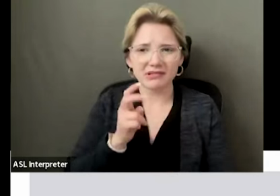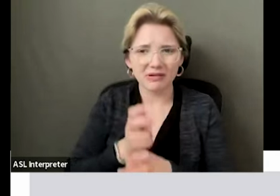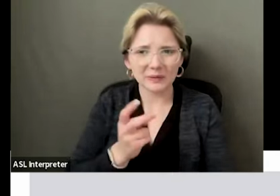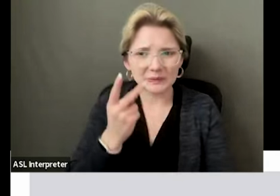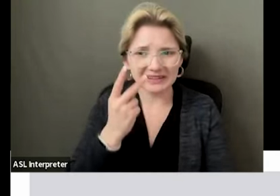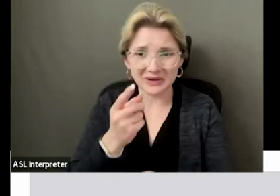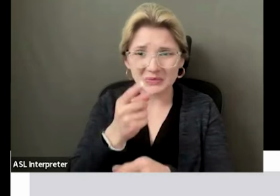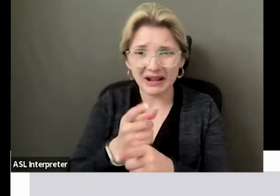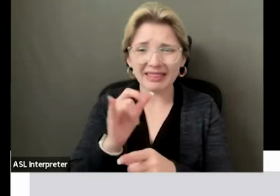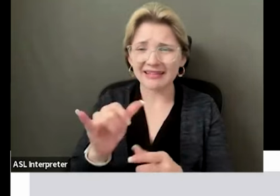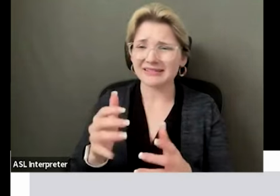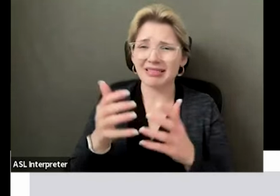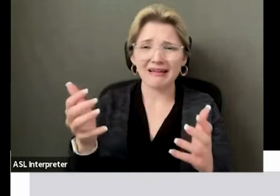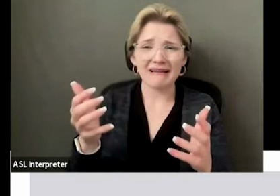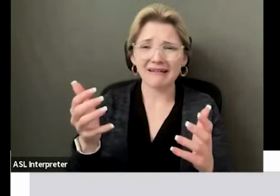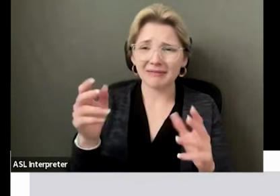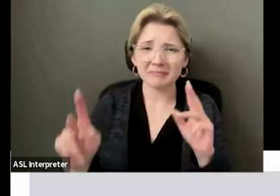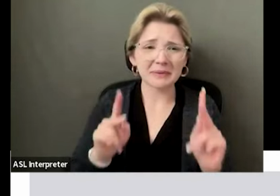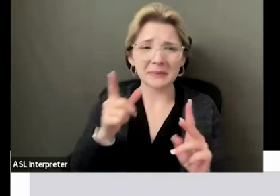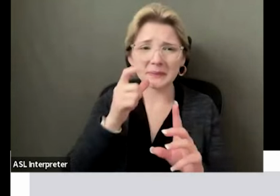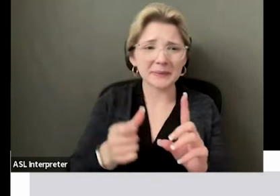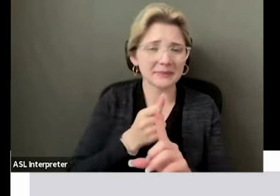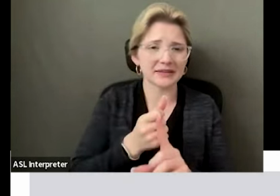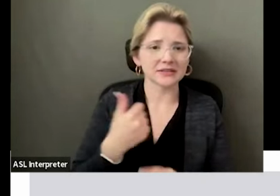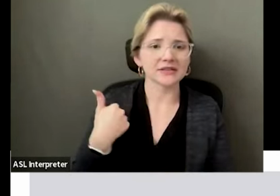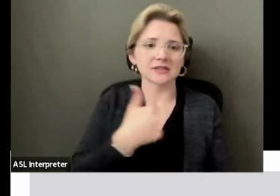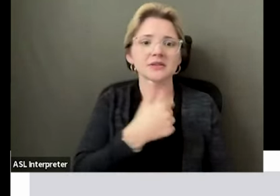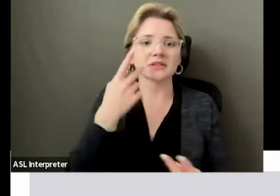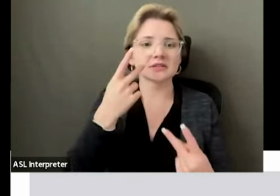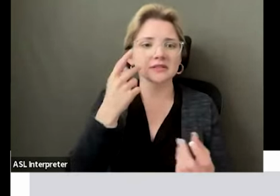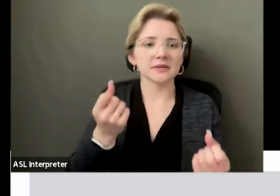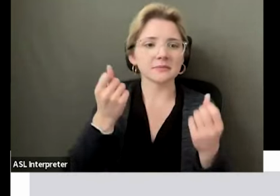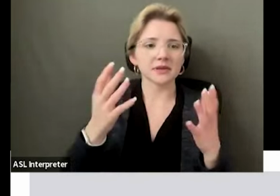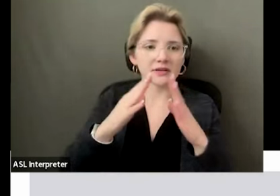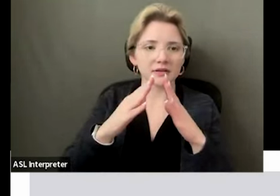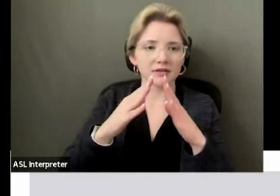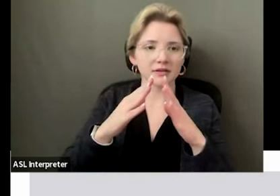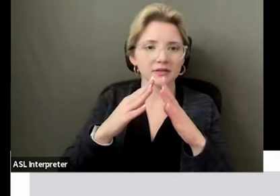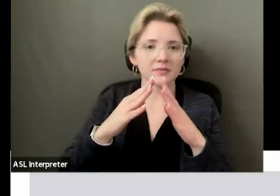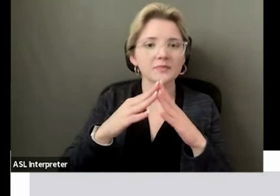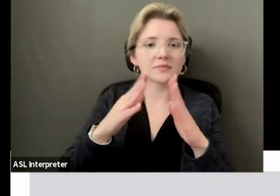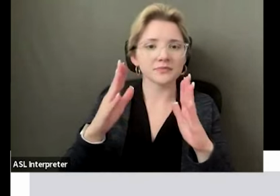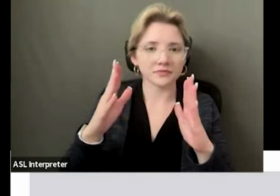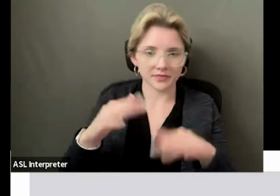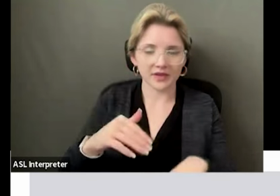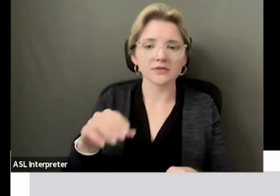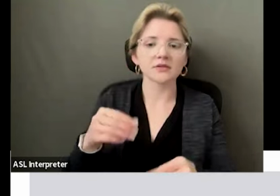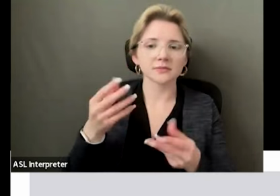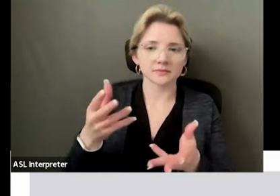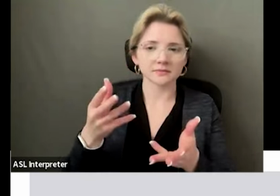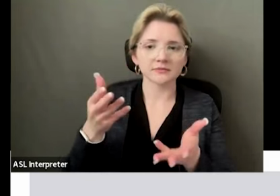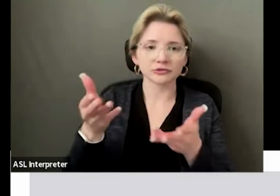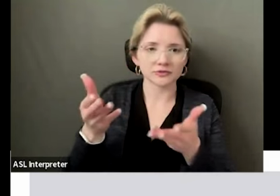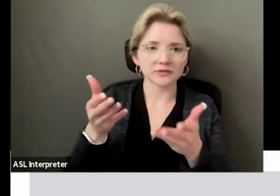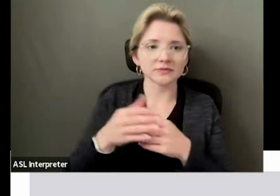They help us understand why these housing protections under VAWA, which initially, as we'll talk when we get to the history, did not include